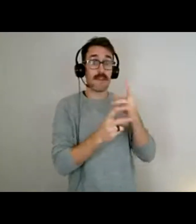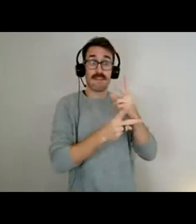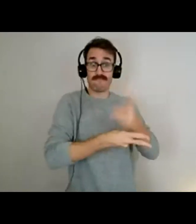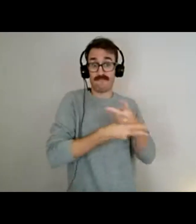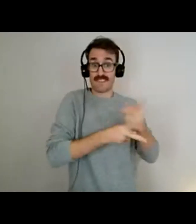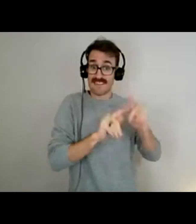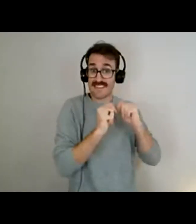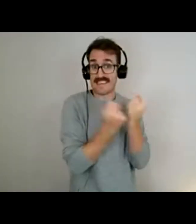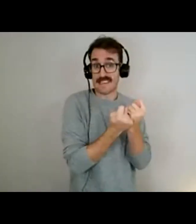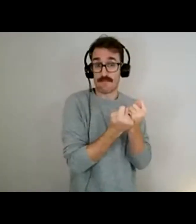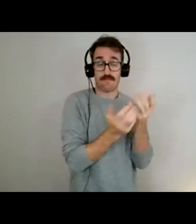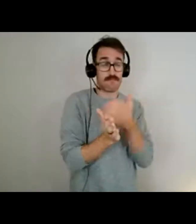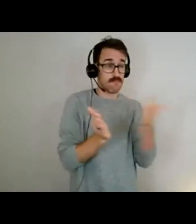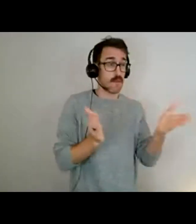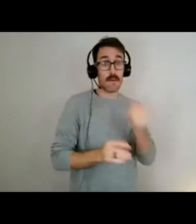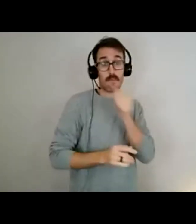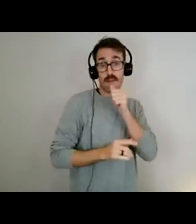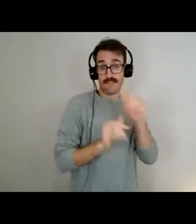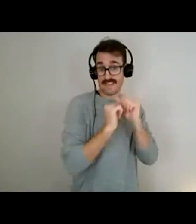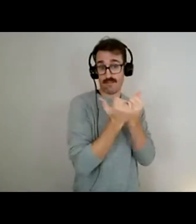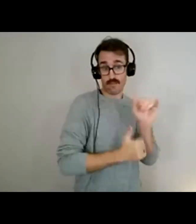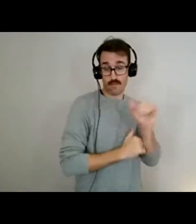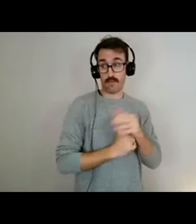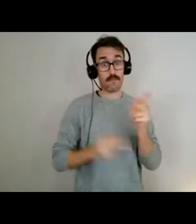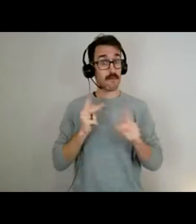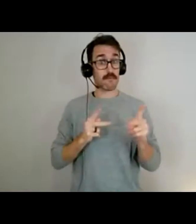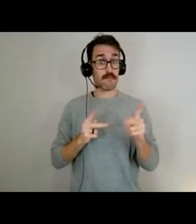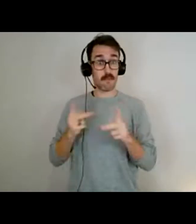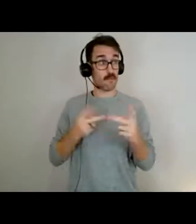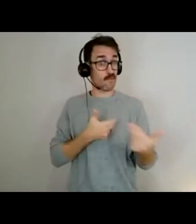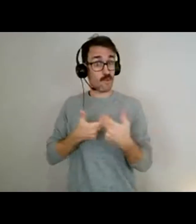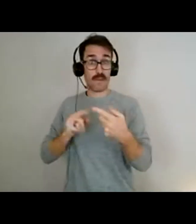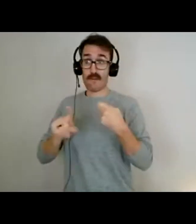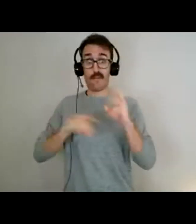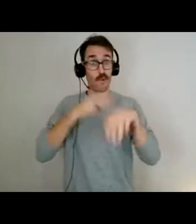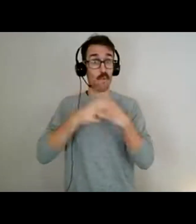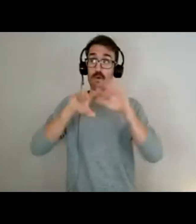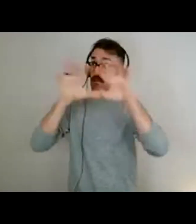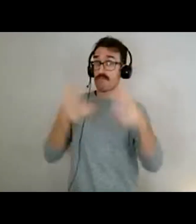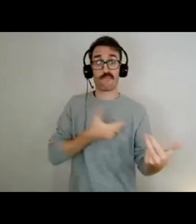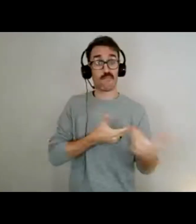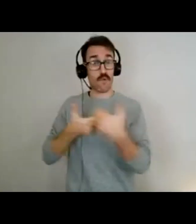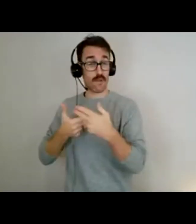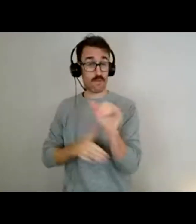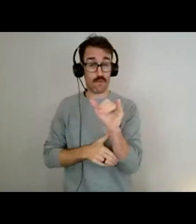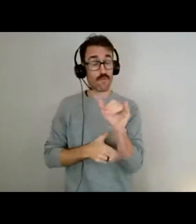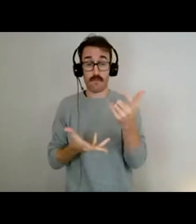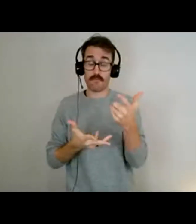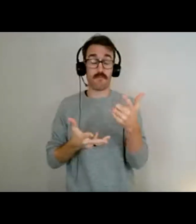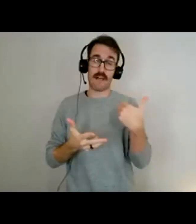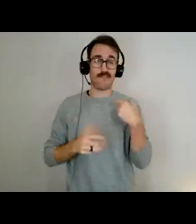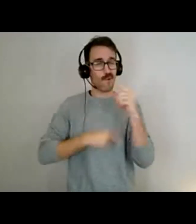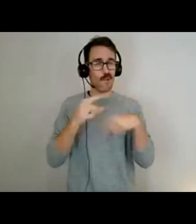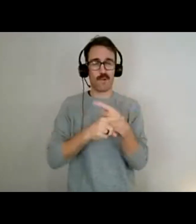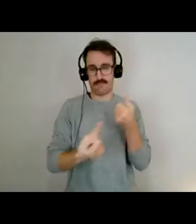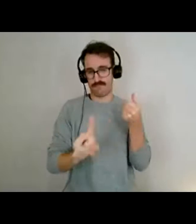and private agencies. We may have people attending today from other parts of the world, so it will also likely have a global